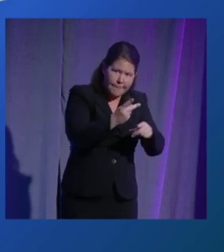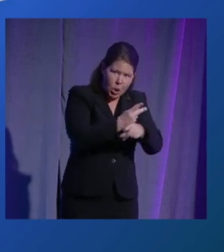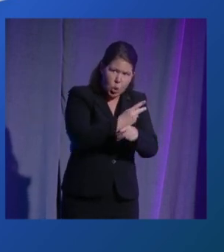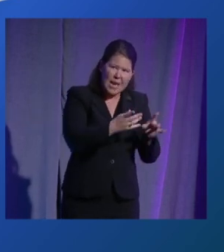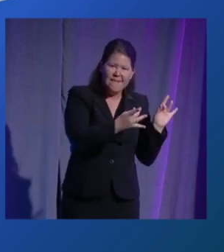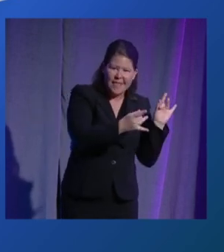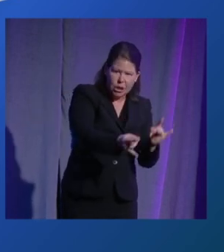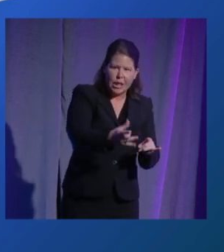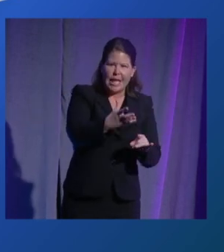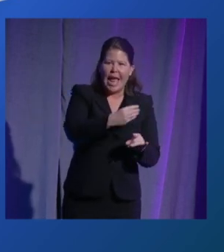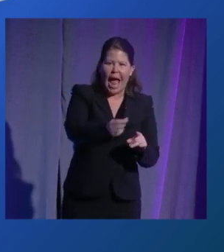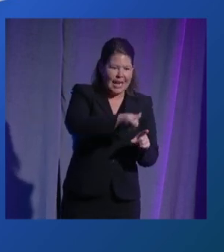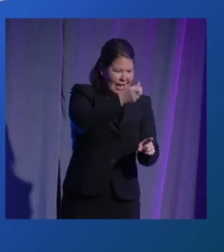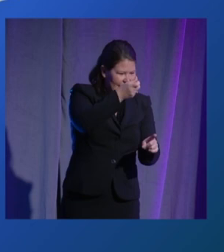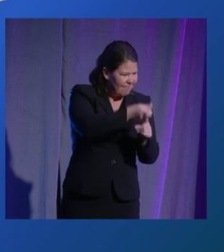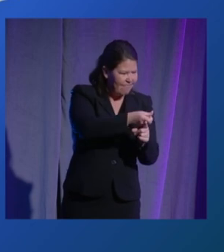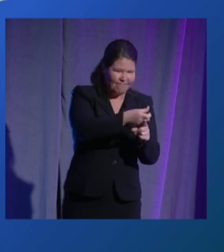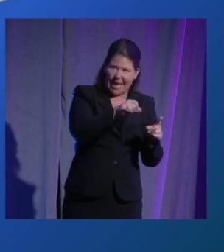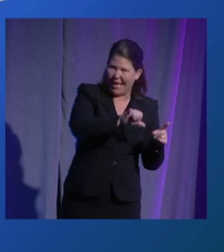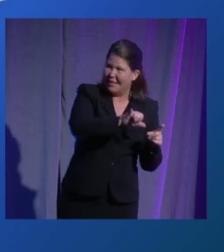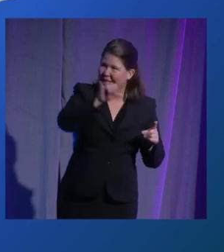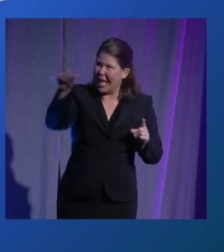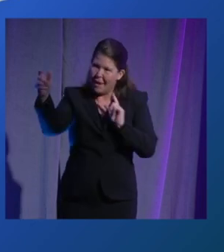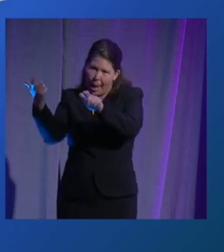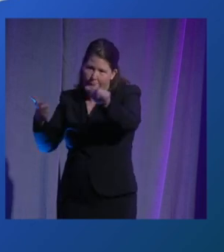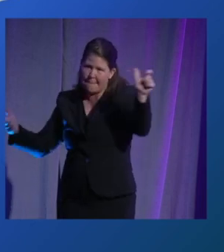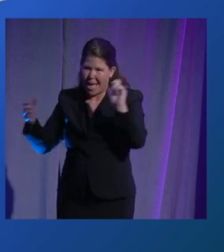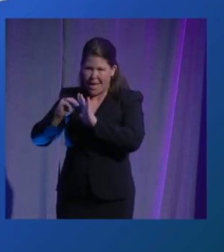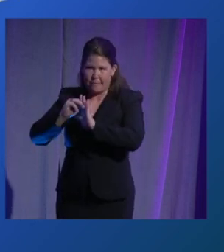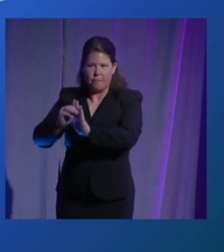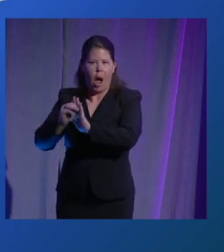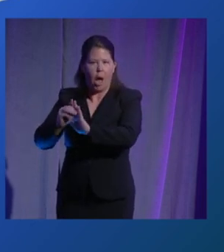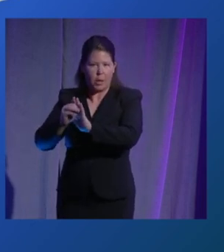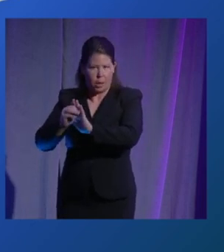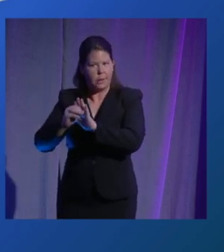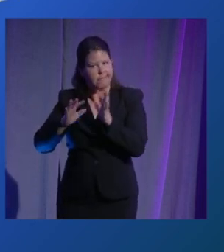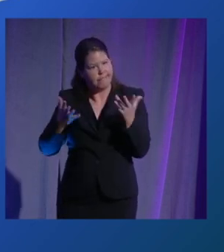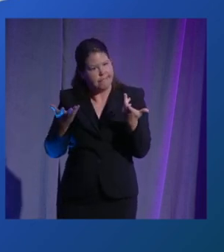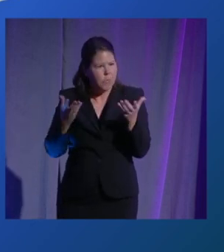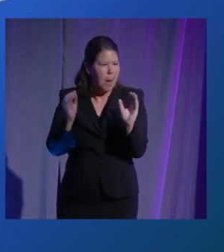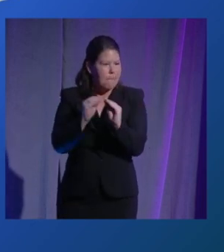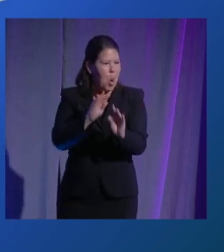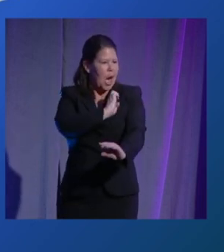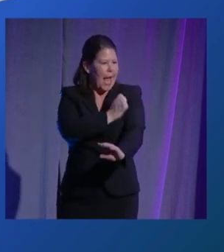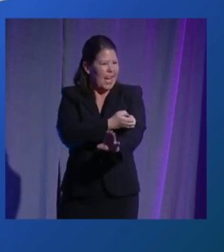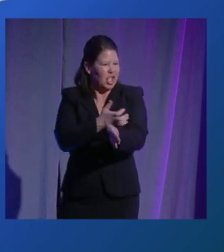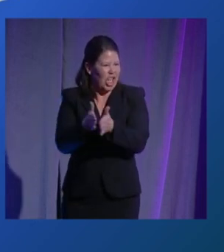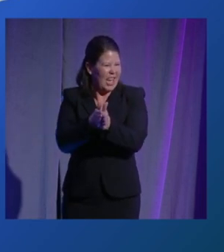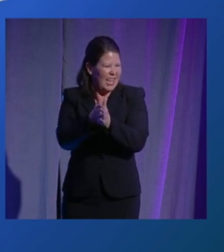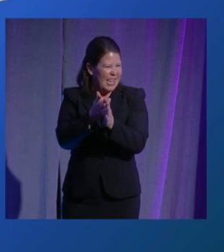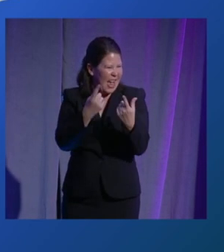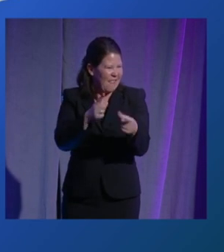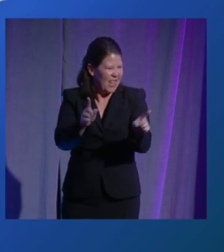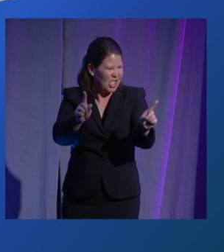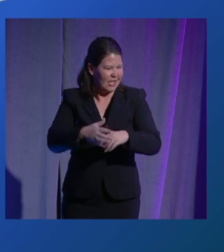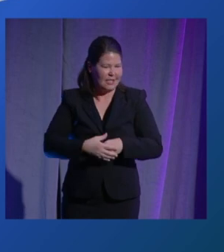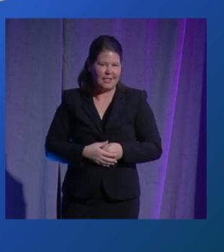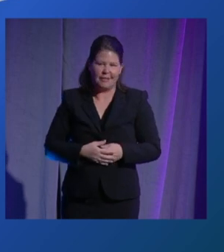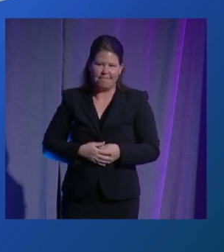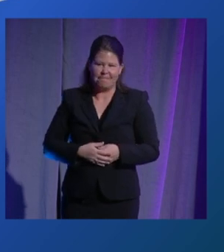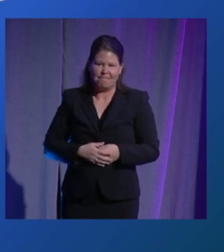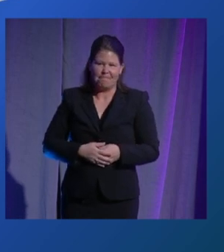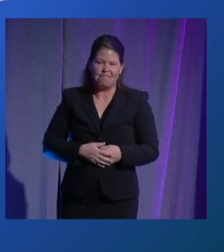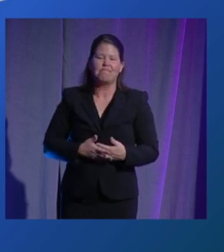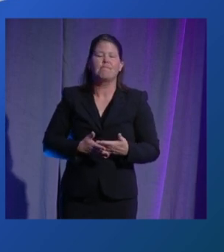with an emphasis on Energy Efficiency so that's a very important top Abby I I struggle with this I think there are trade-offs um